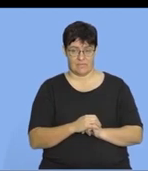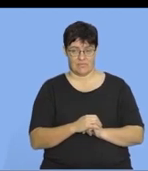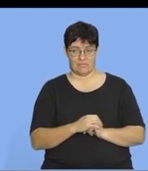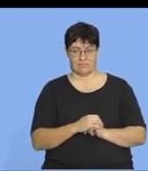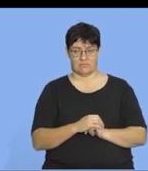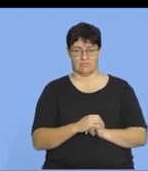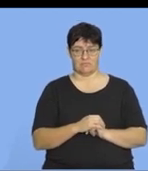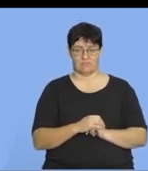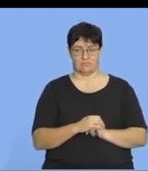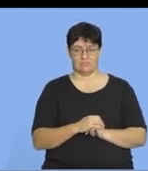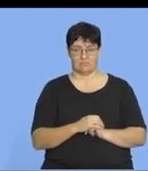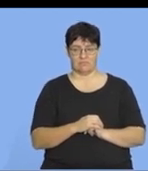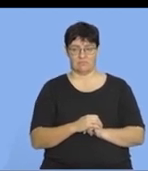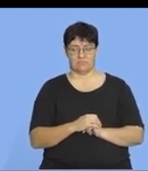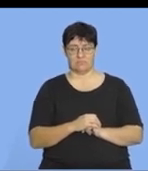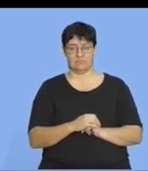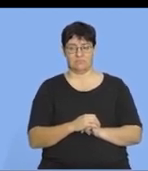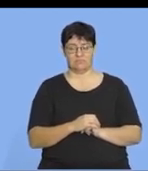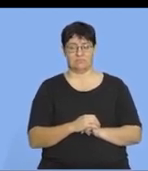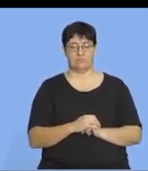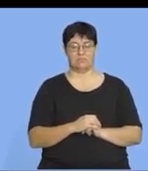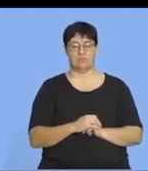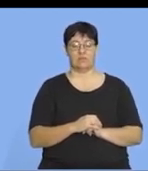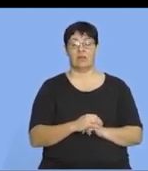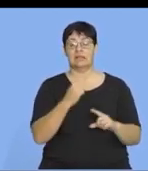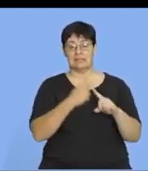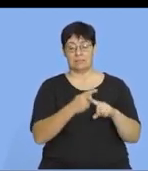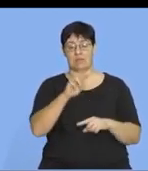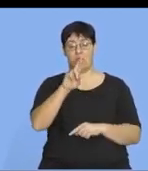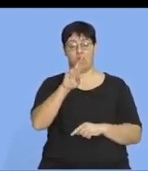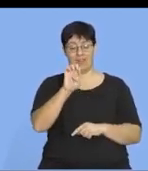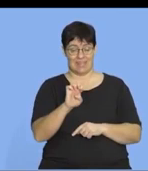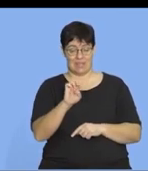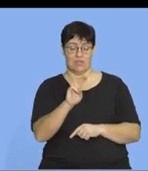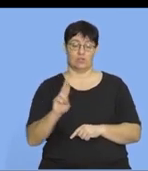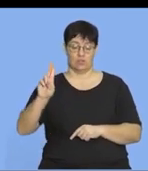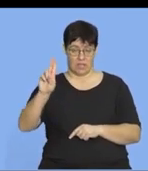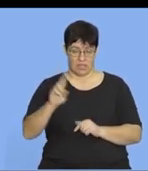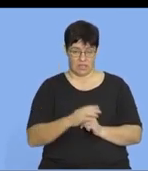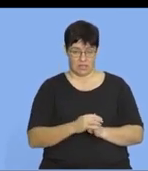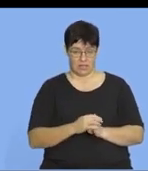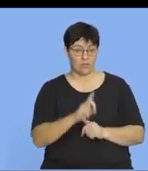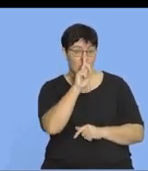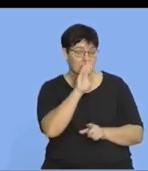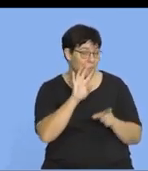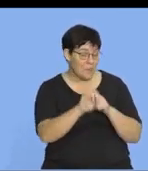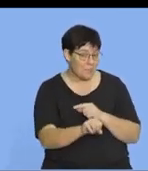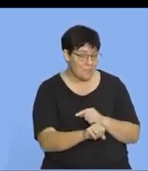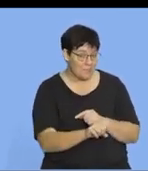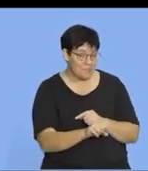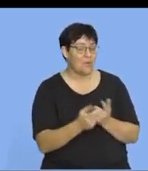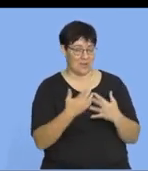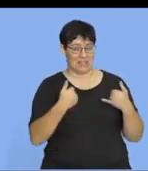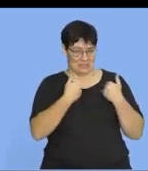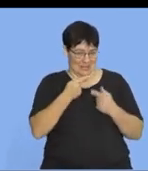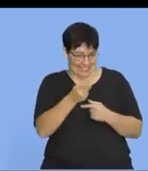that's 625 times RE squared. Now watch the trick. This is when